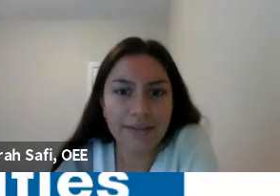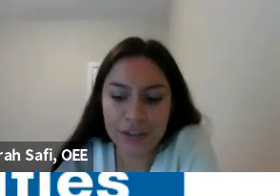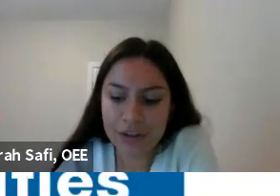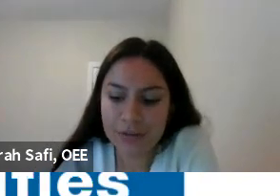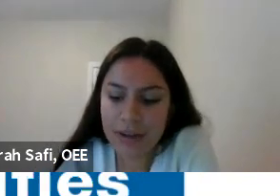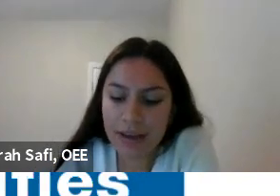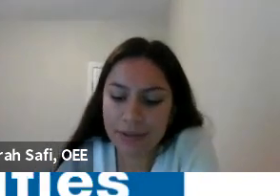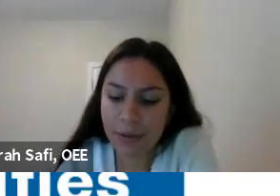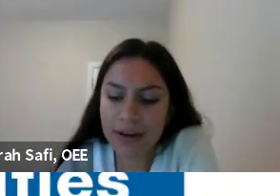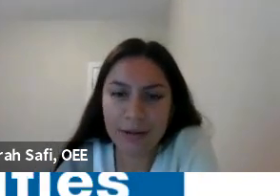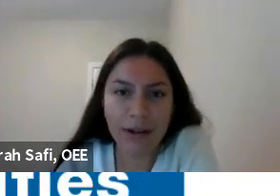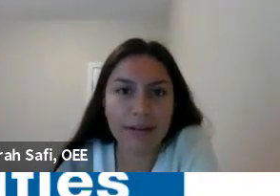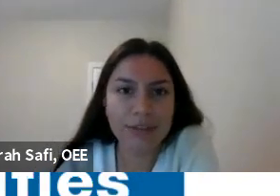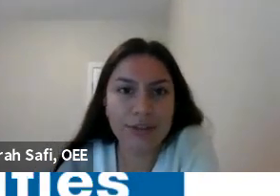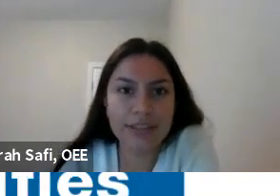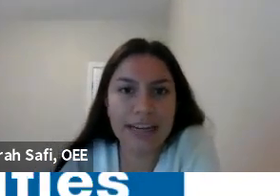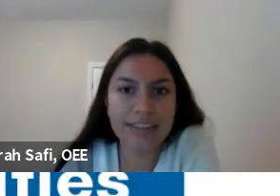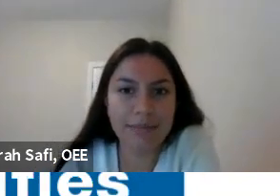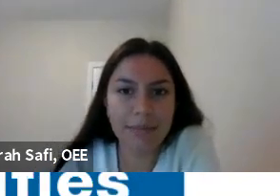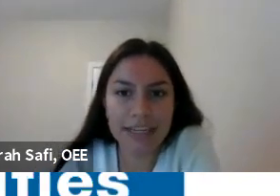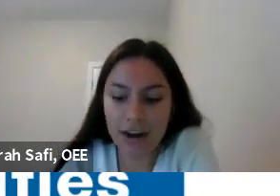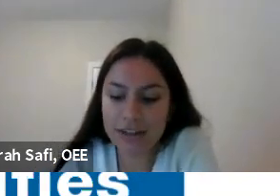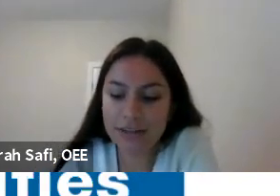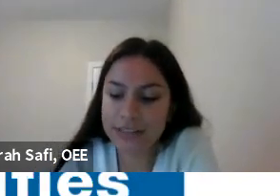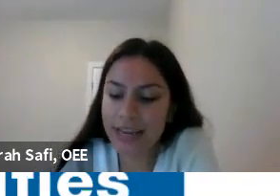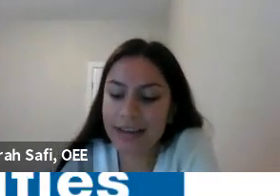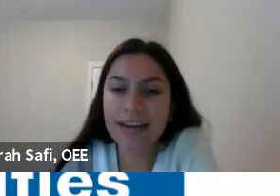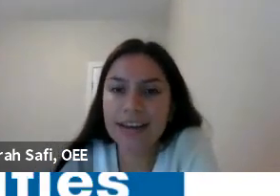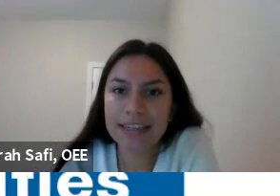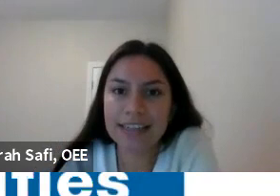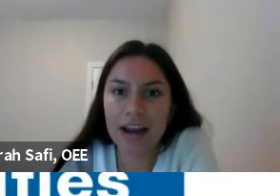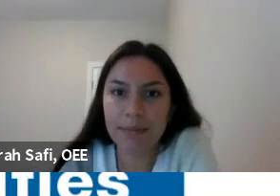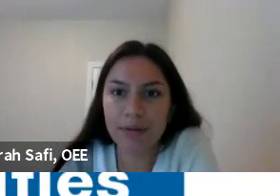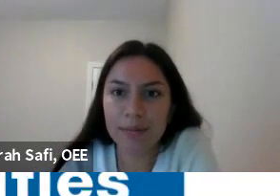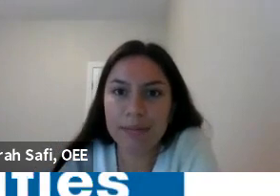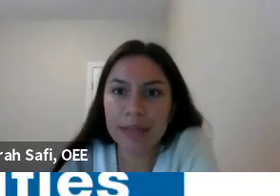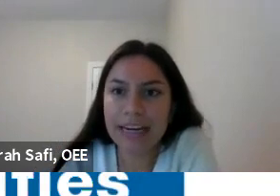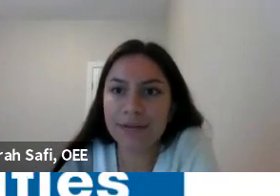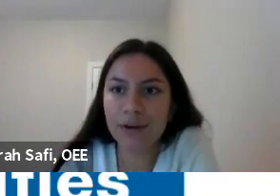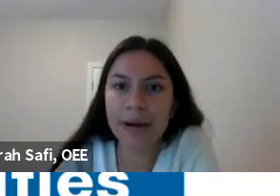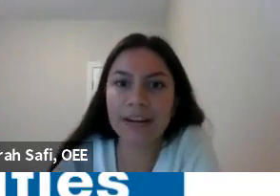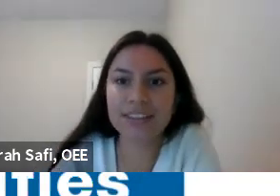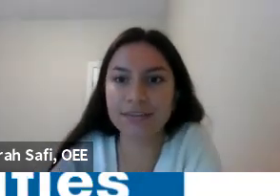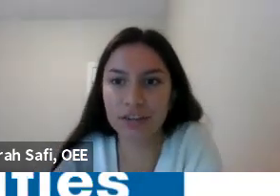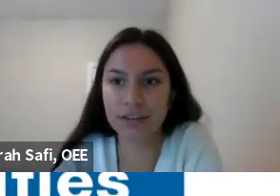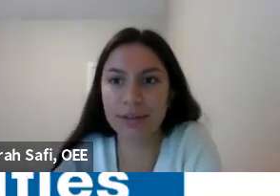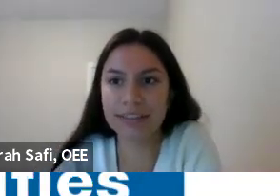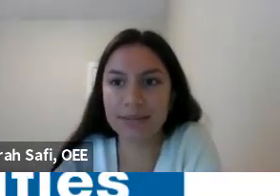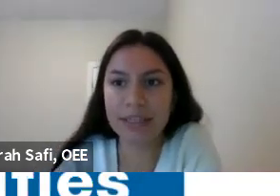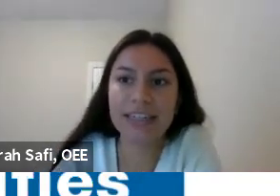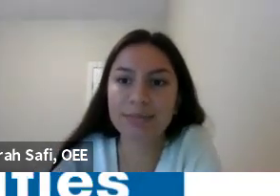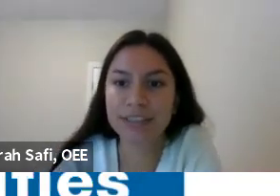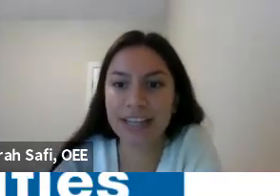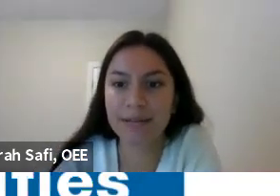All right, good afternoon, everyone, and welcome to today's Money Talk Tuesday. Today's topic will be planning for parents of children